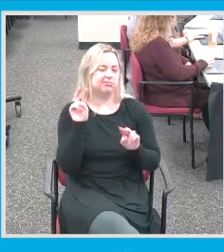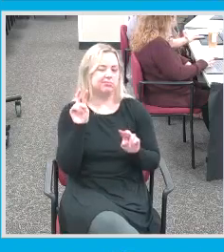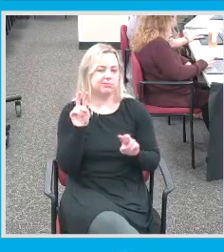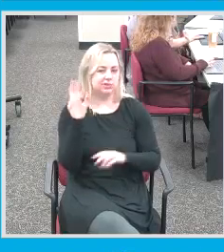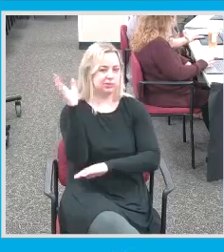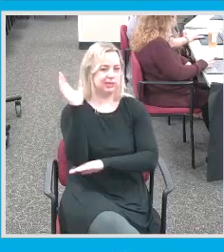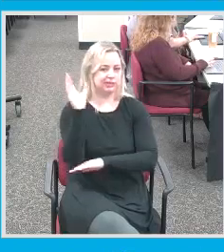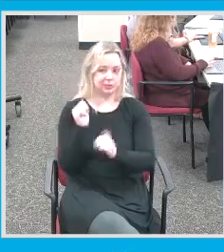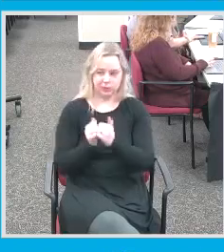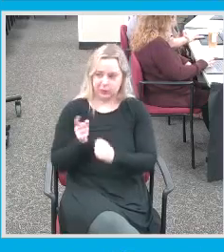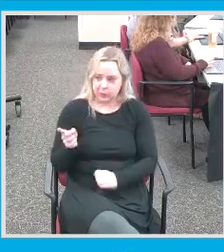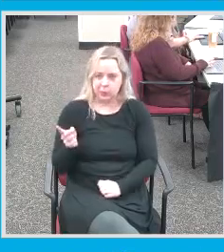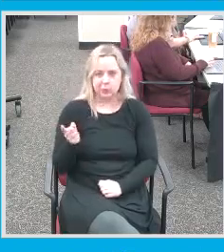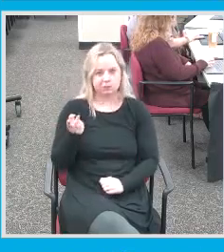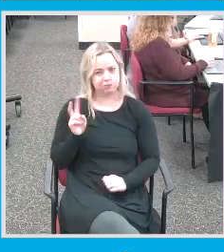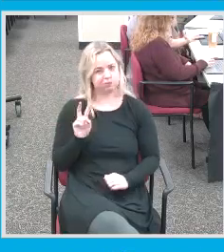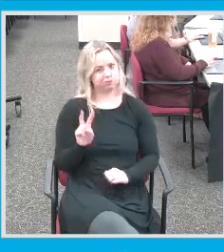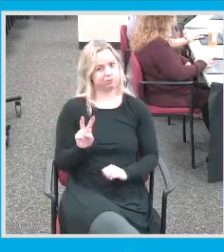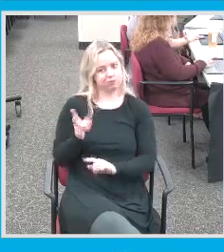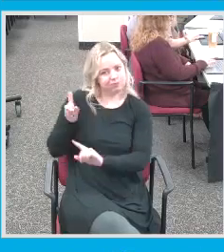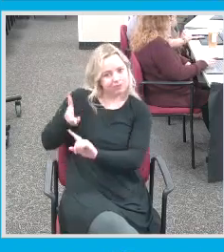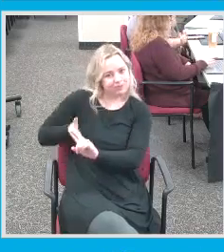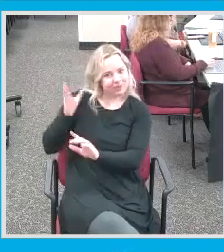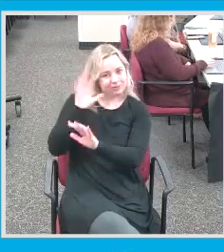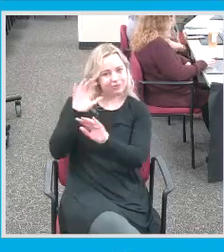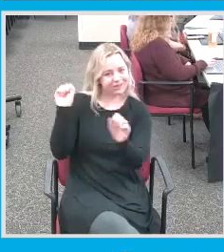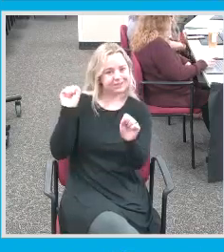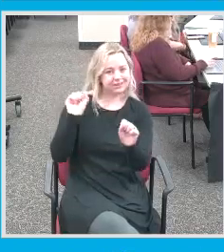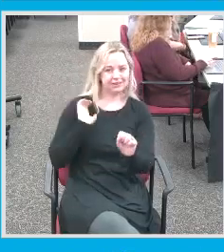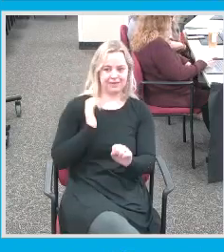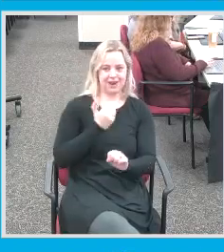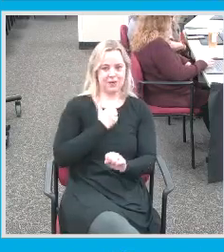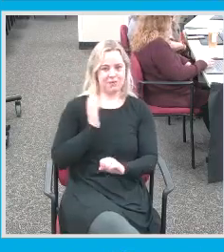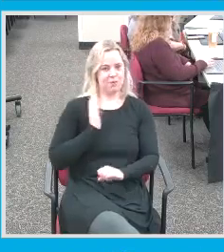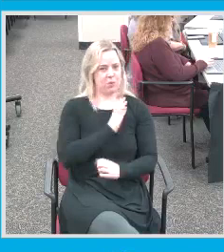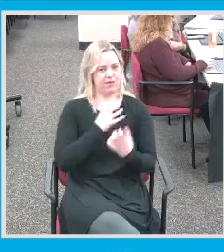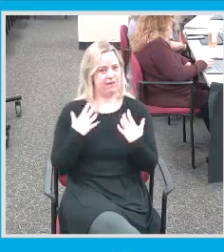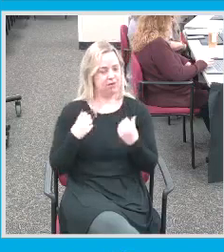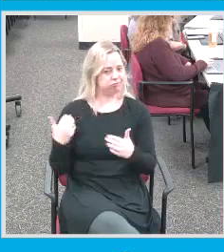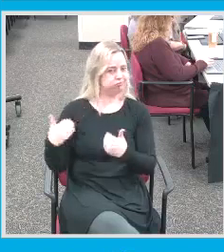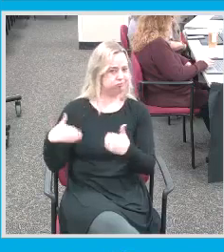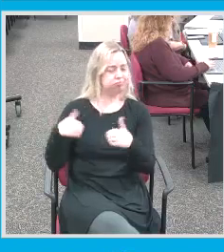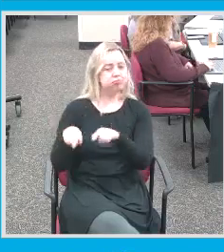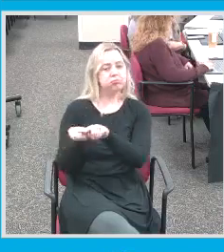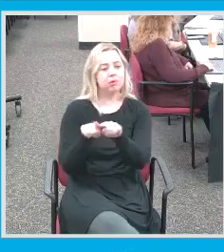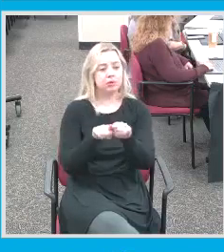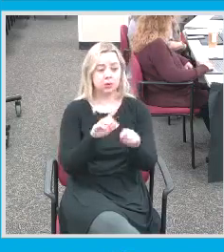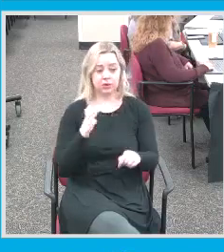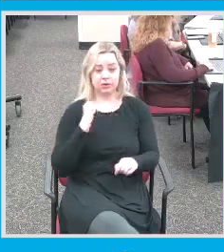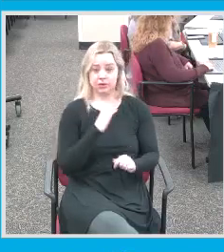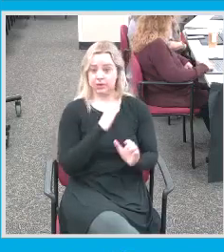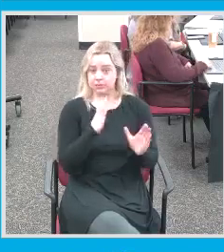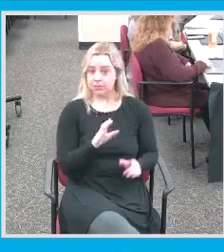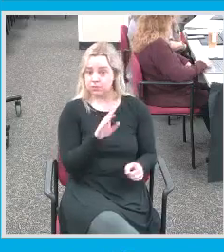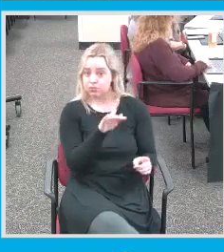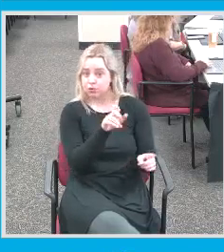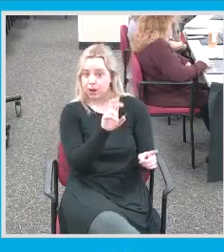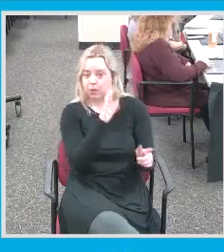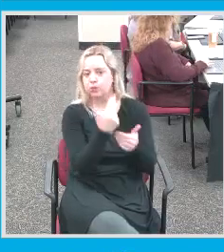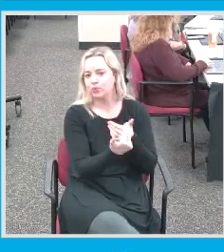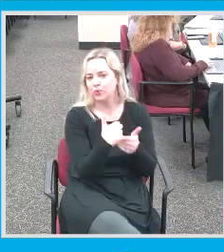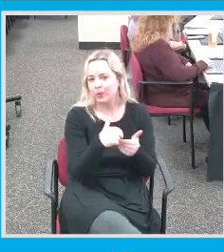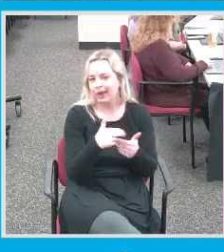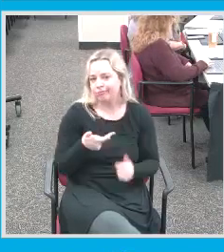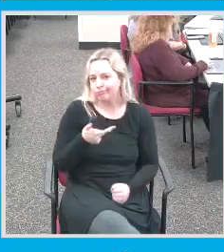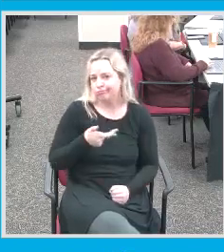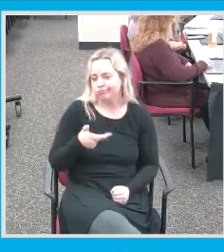you as the president of our Board of Health. And also, I believe that Commissioner Bremer is going to join us as well. And I would